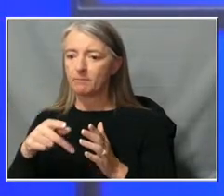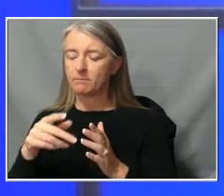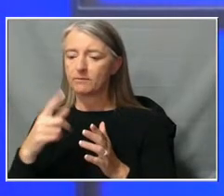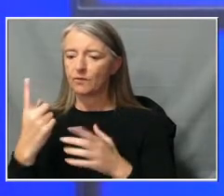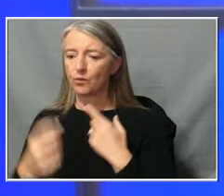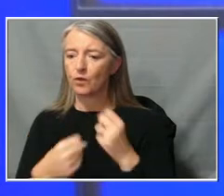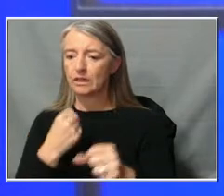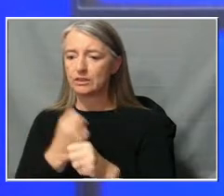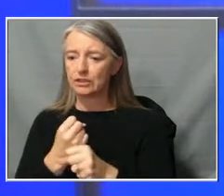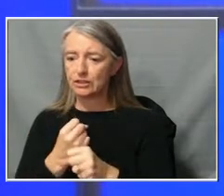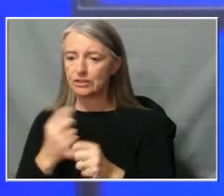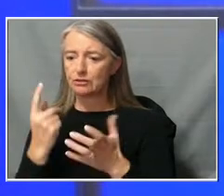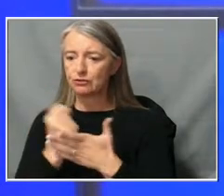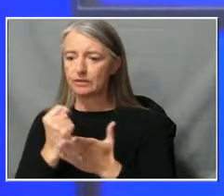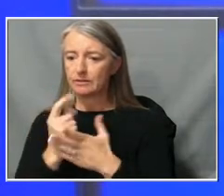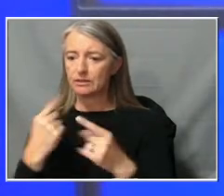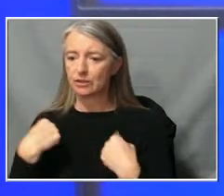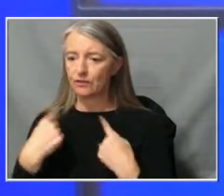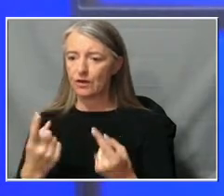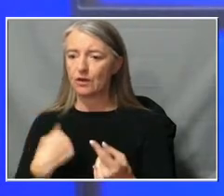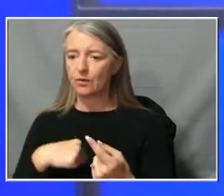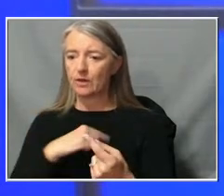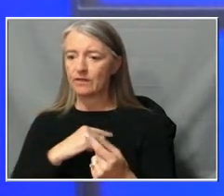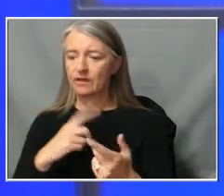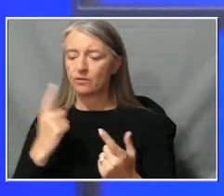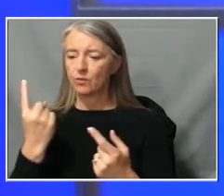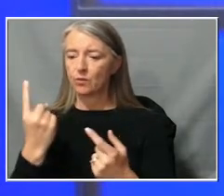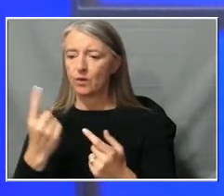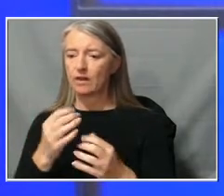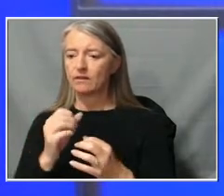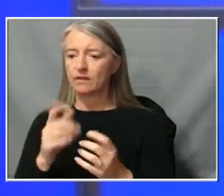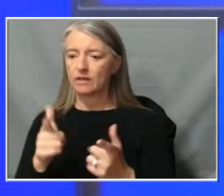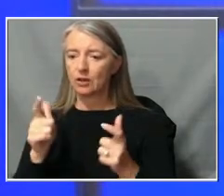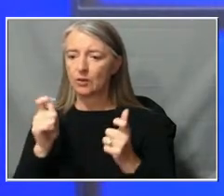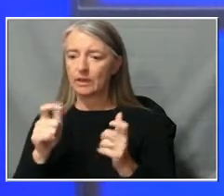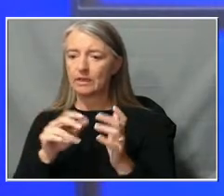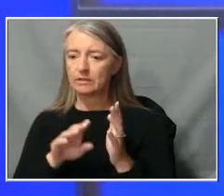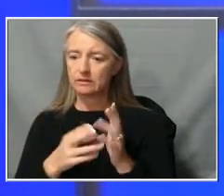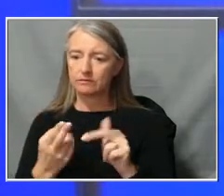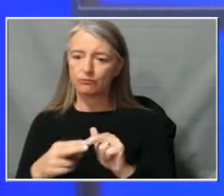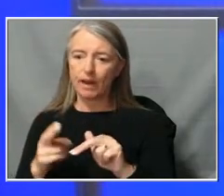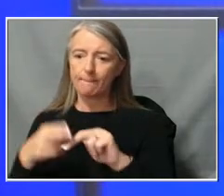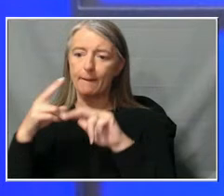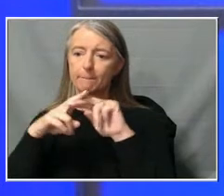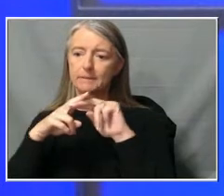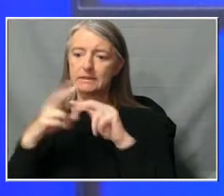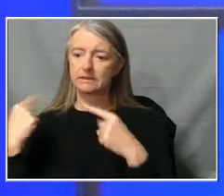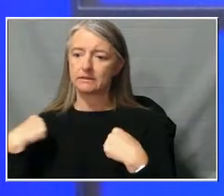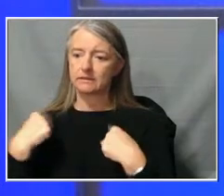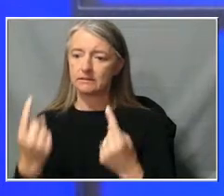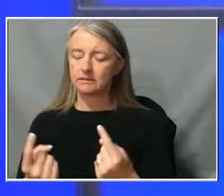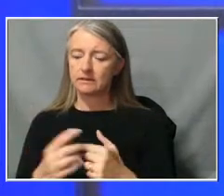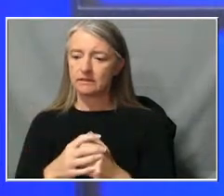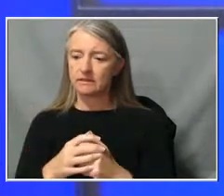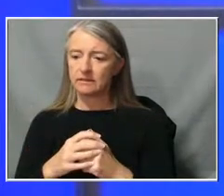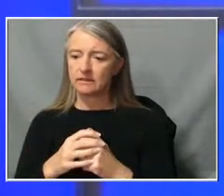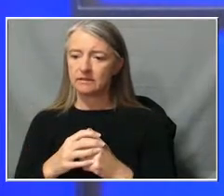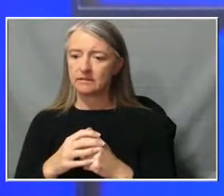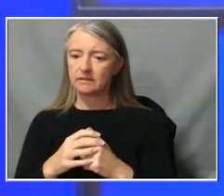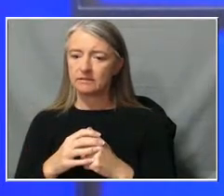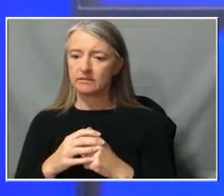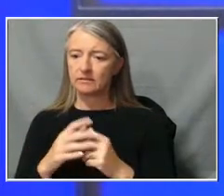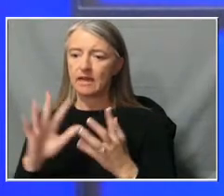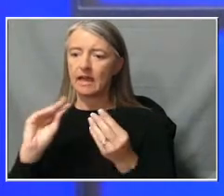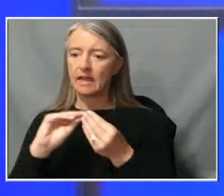year. We've had one of the quickest ramp ups and highest census